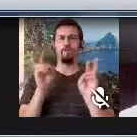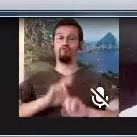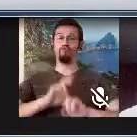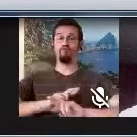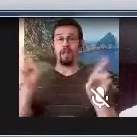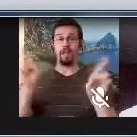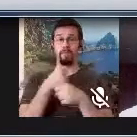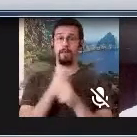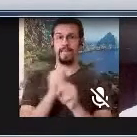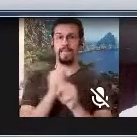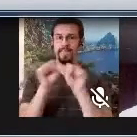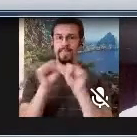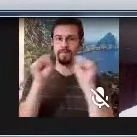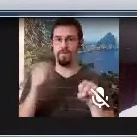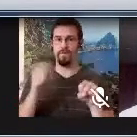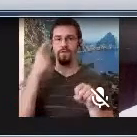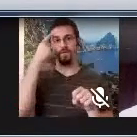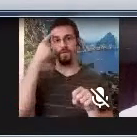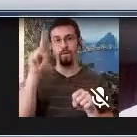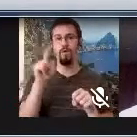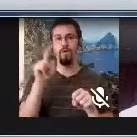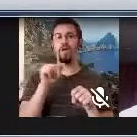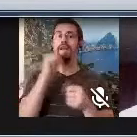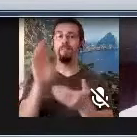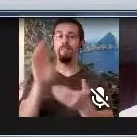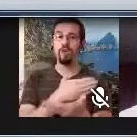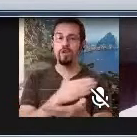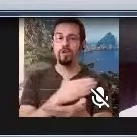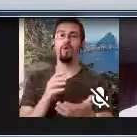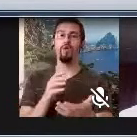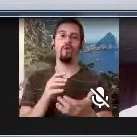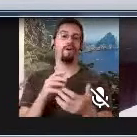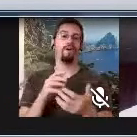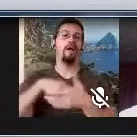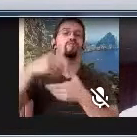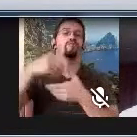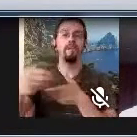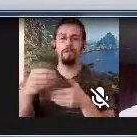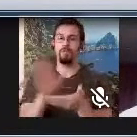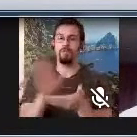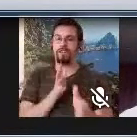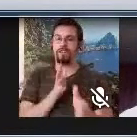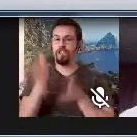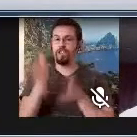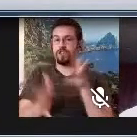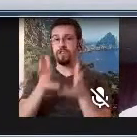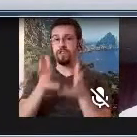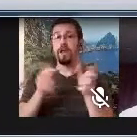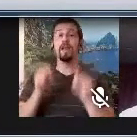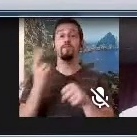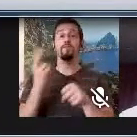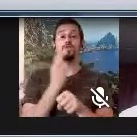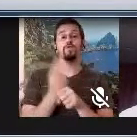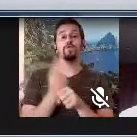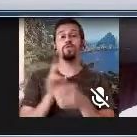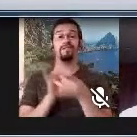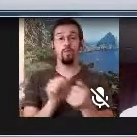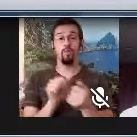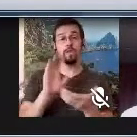or paramusical or extra-musical gestures that could be used in relation to musical instruments, and that's compatible both